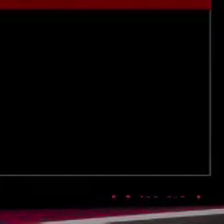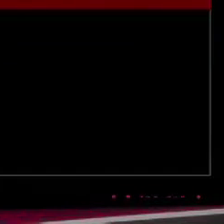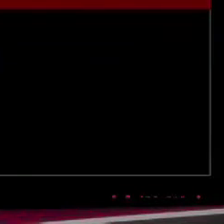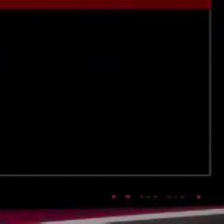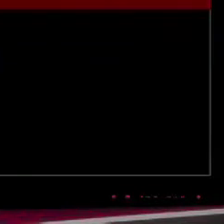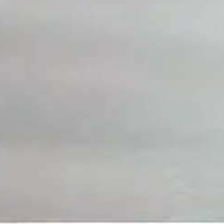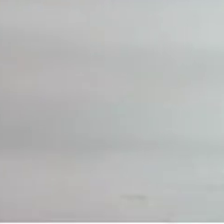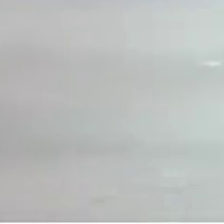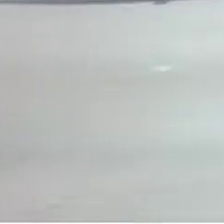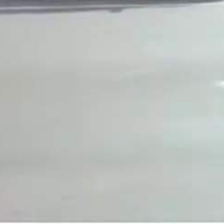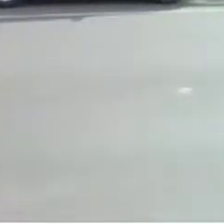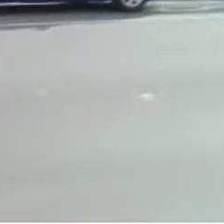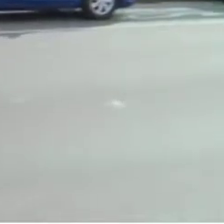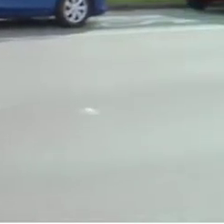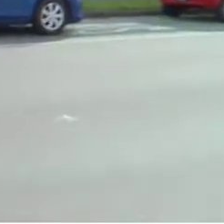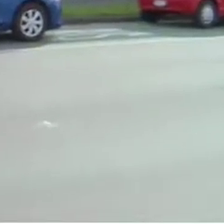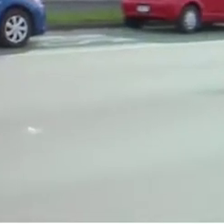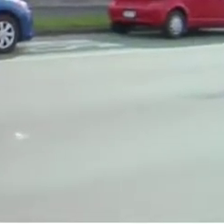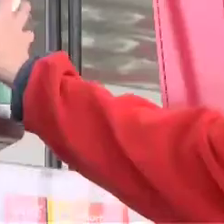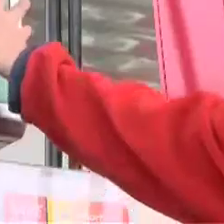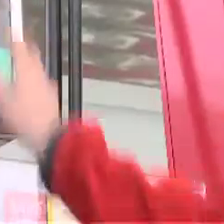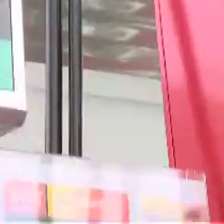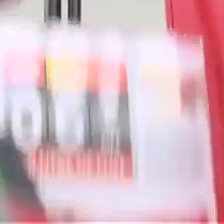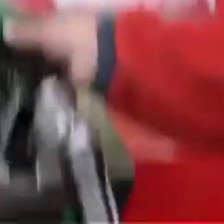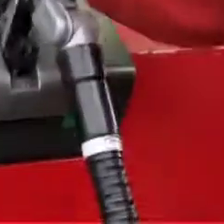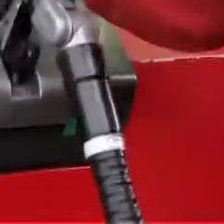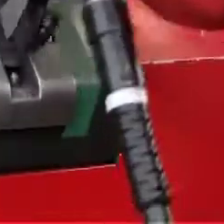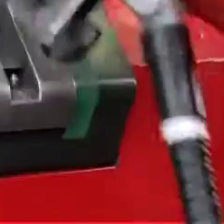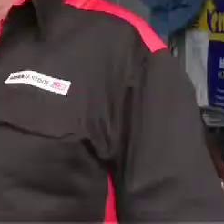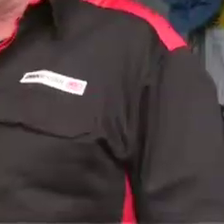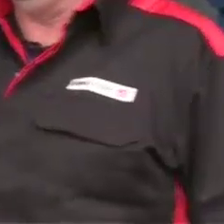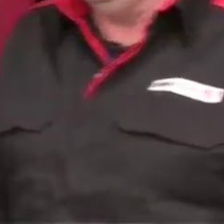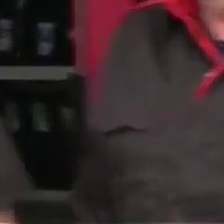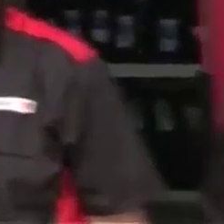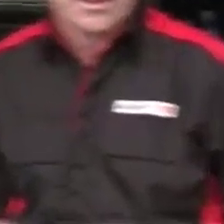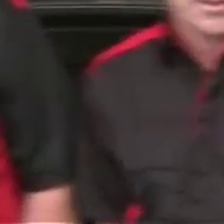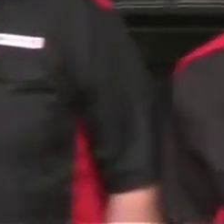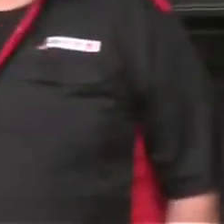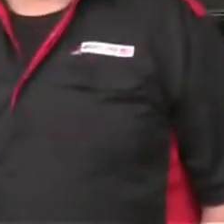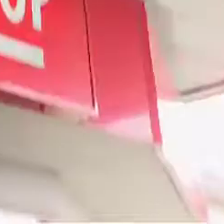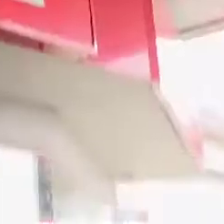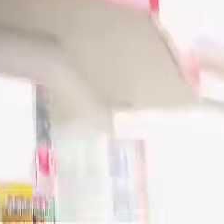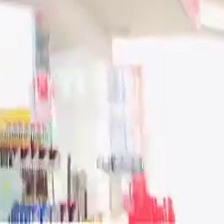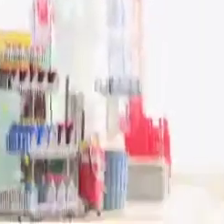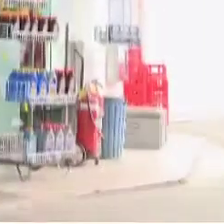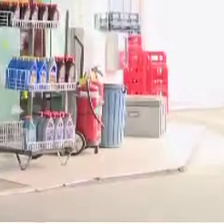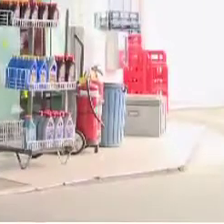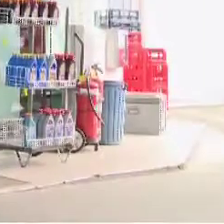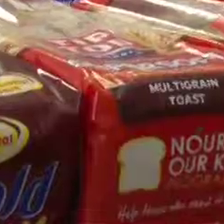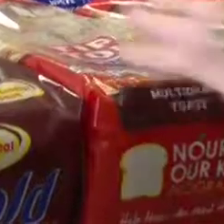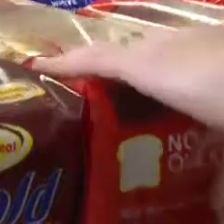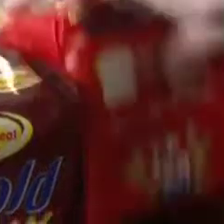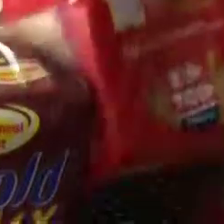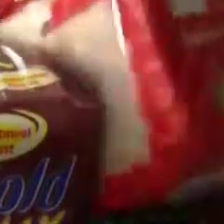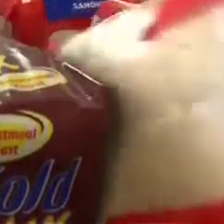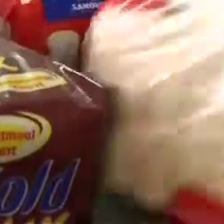ctv.co.nz. Welcome to Caltex Redwood. We're a family-owned business proudly supporting our local community. We're open 24/7 for